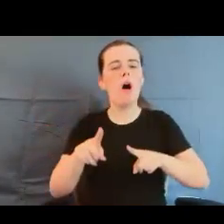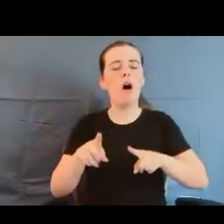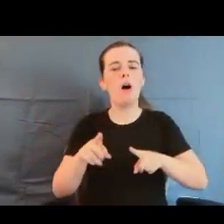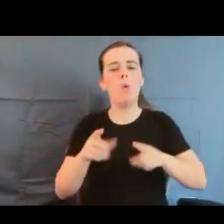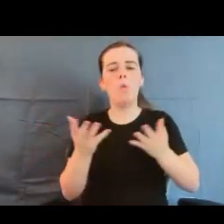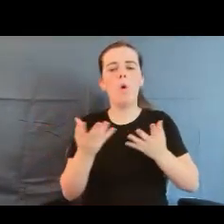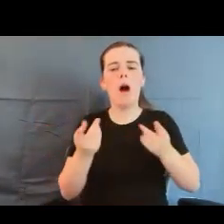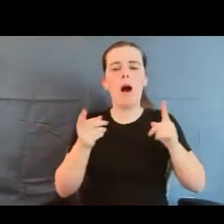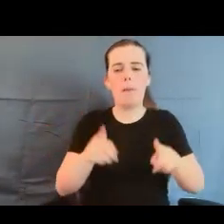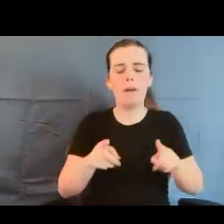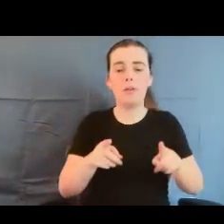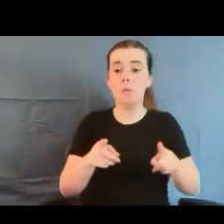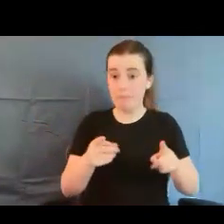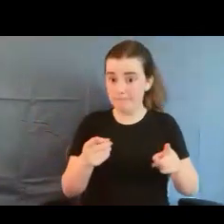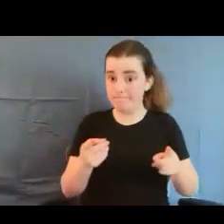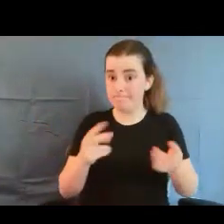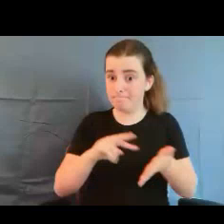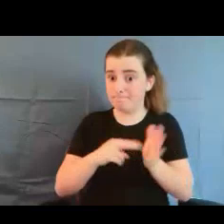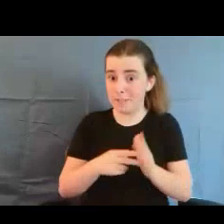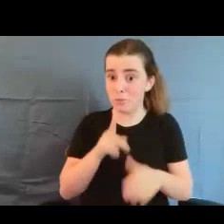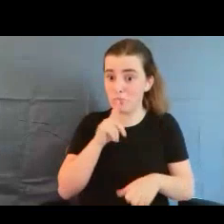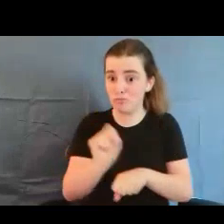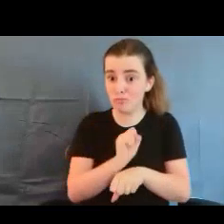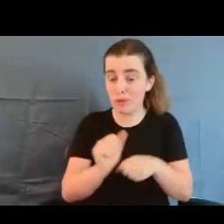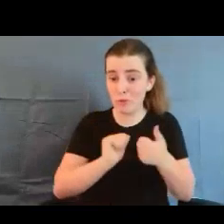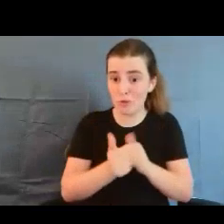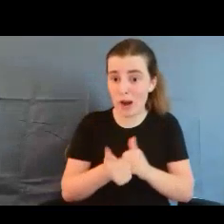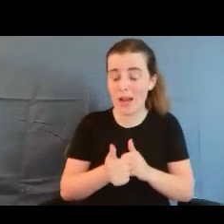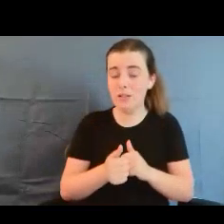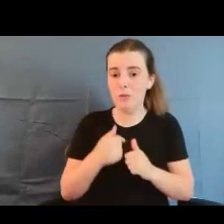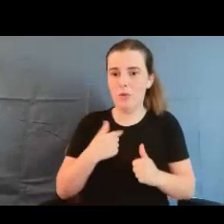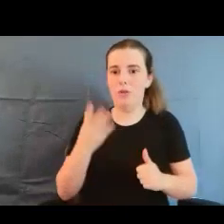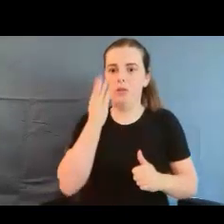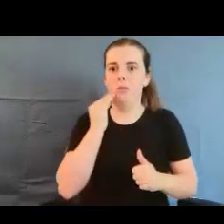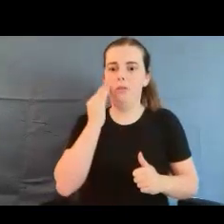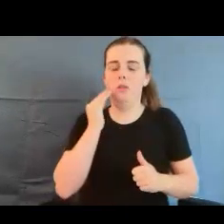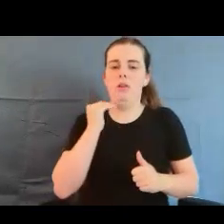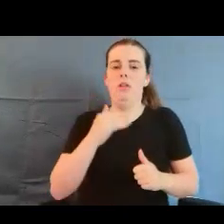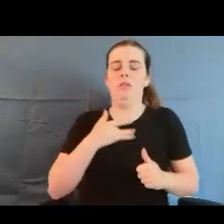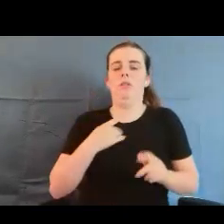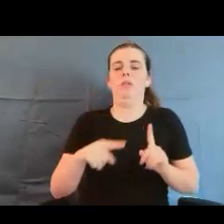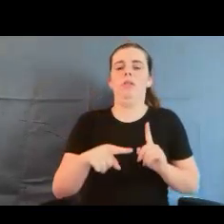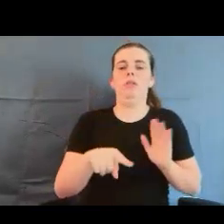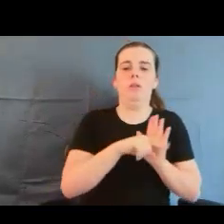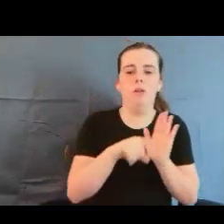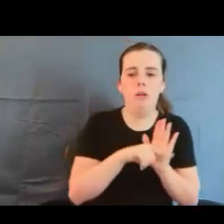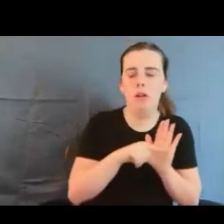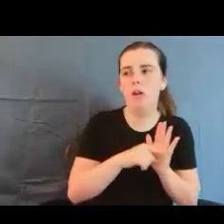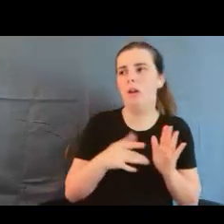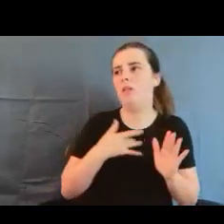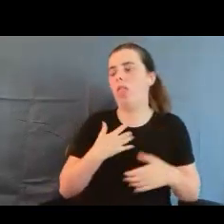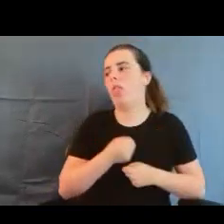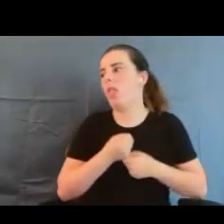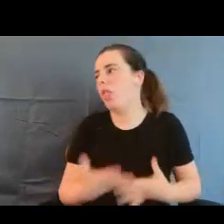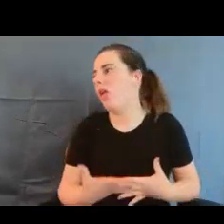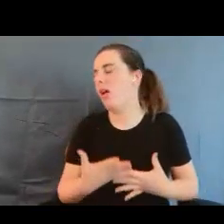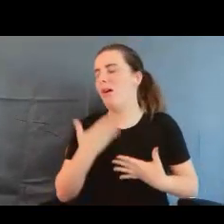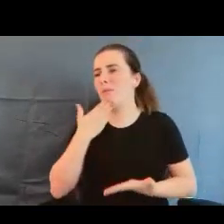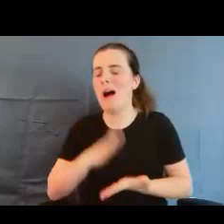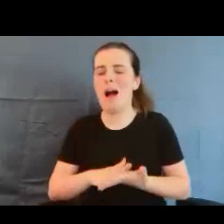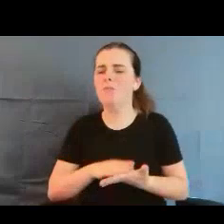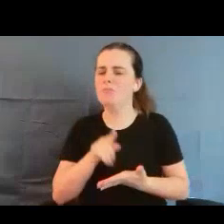before they happen, so that when you're in the moment, experience one of these lows, which will happen. It's not like an if, it's a when you'll feel bad about something. You